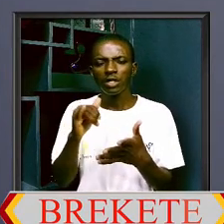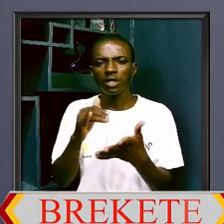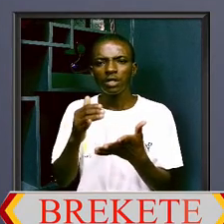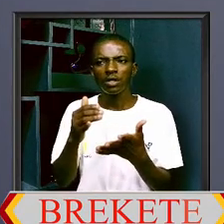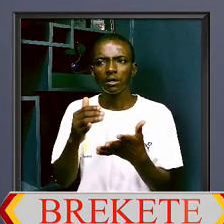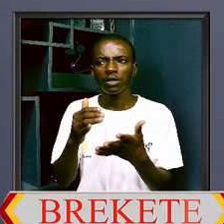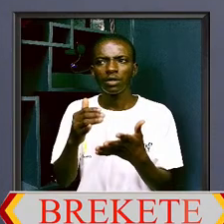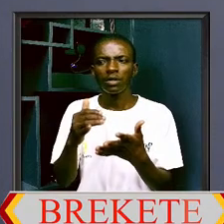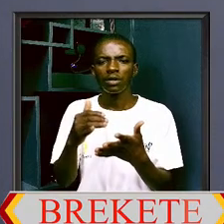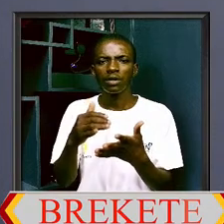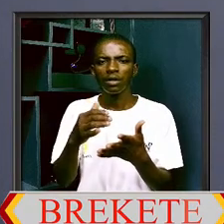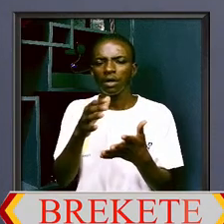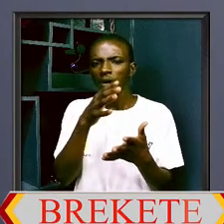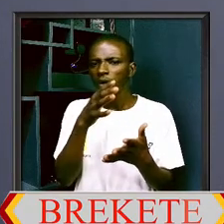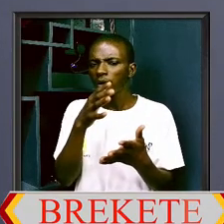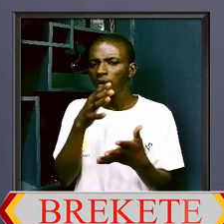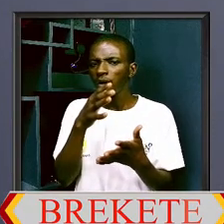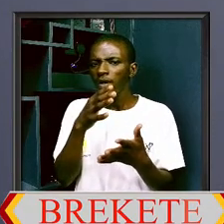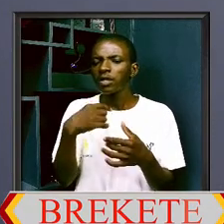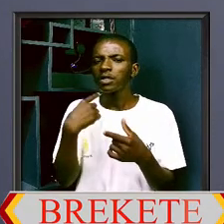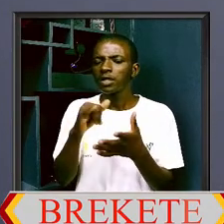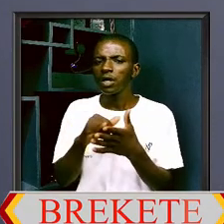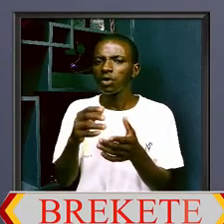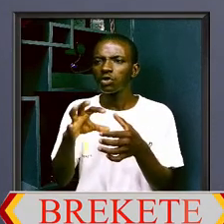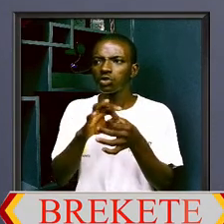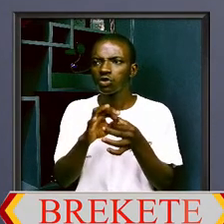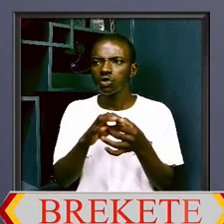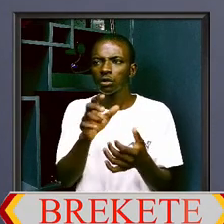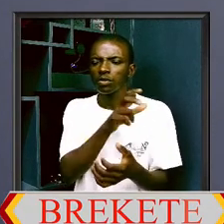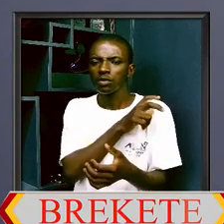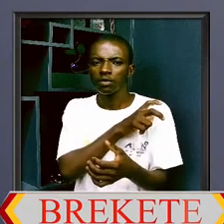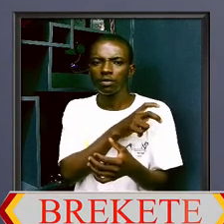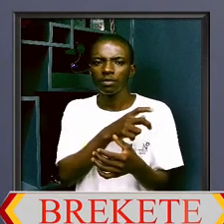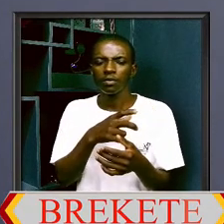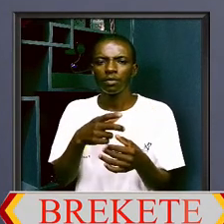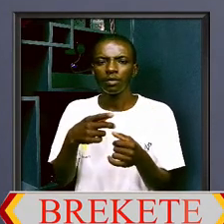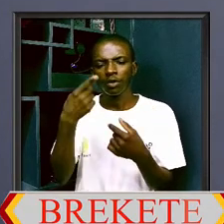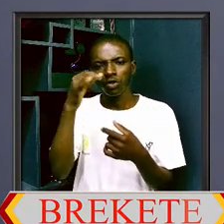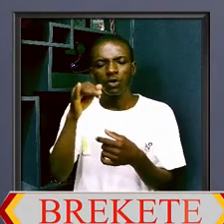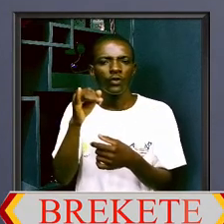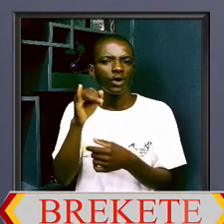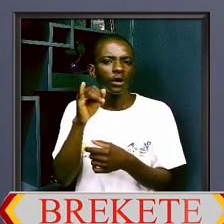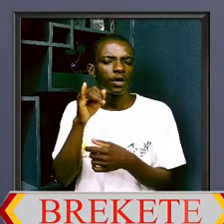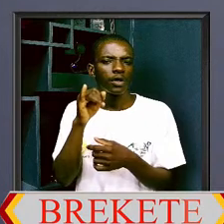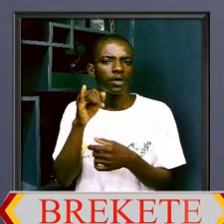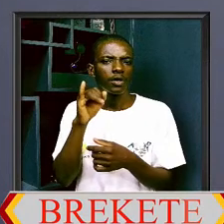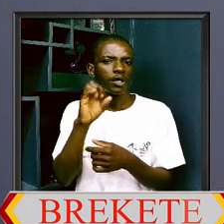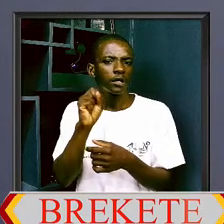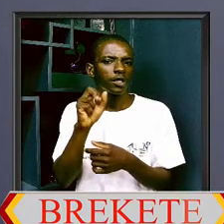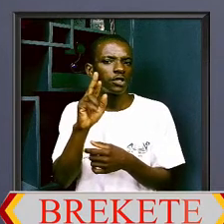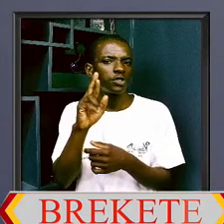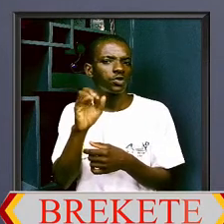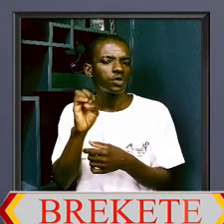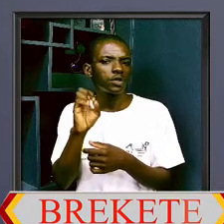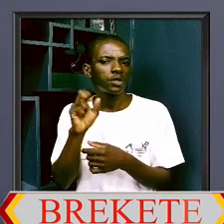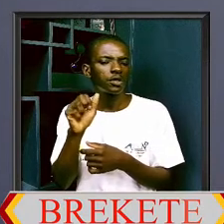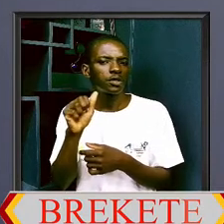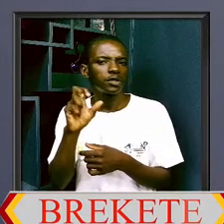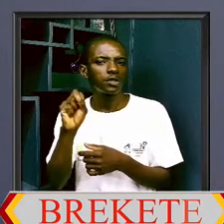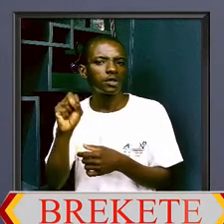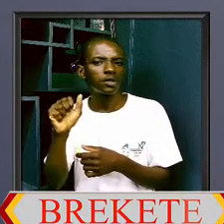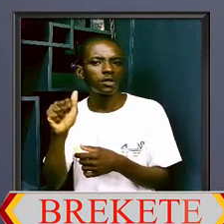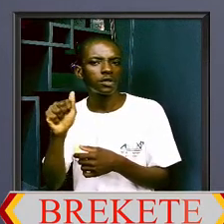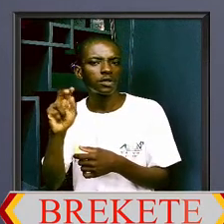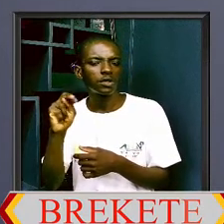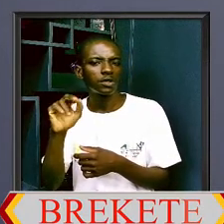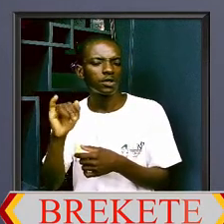M I want to join police they say why he said because of s what is your name Israel because of israela